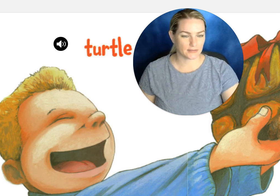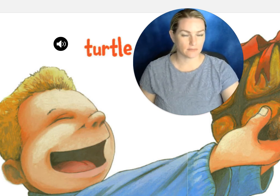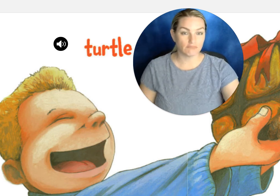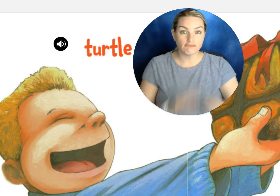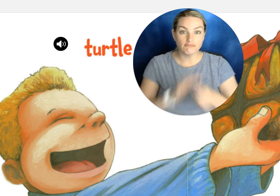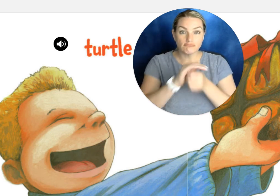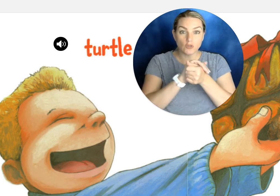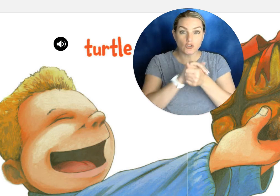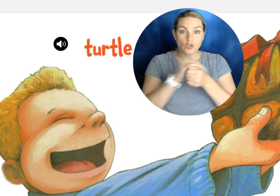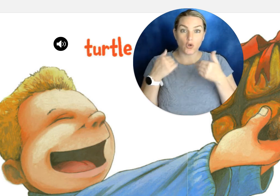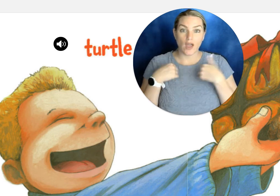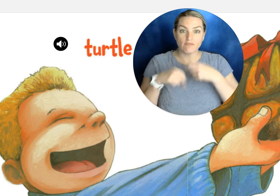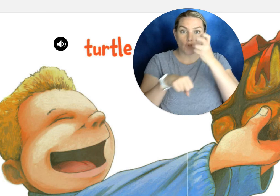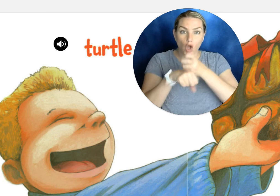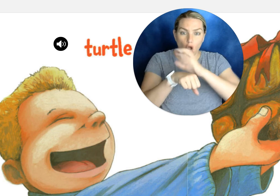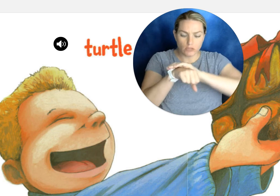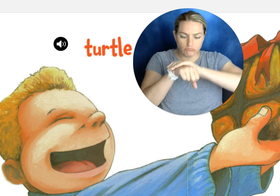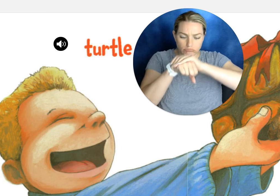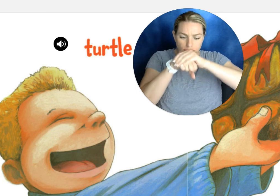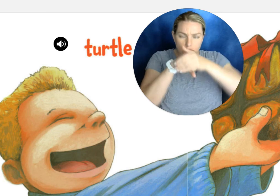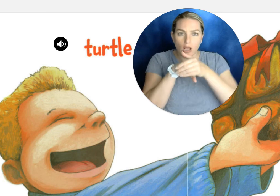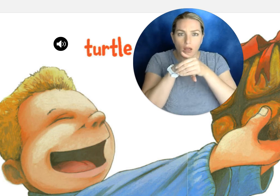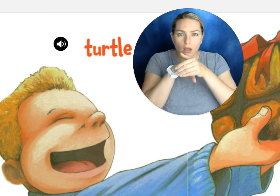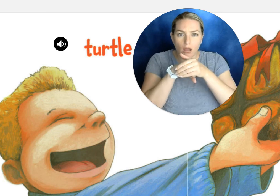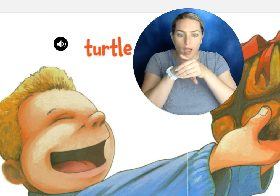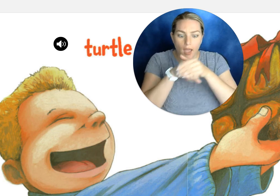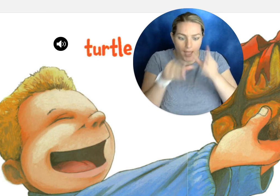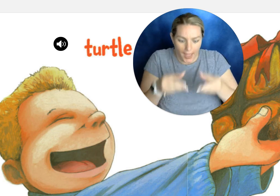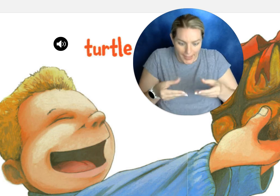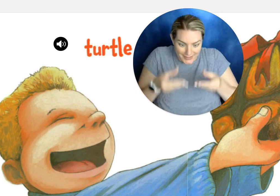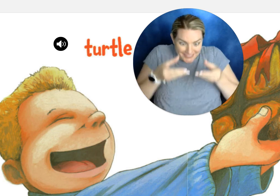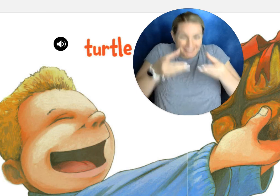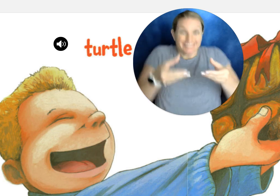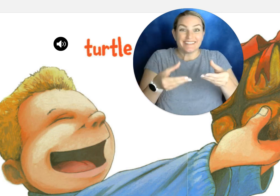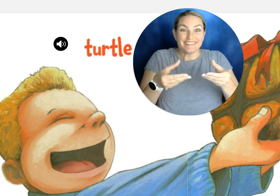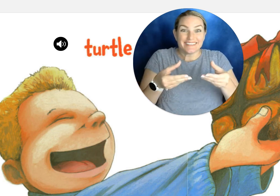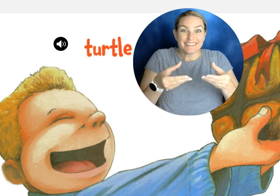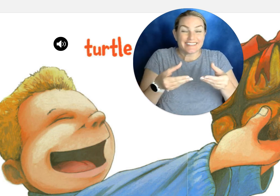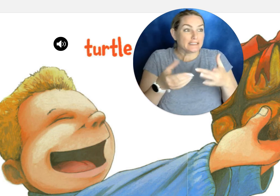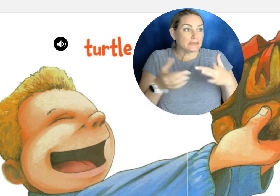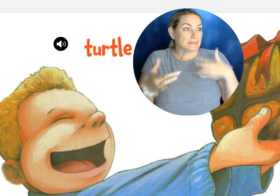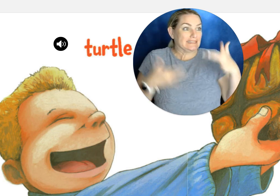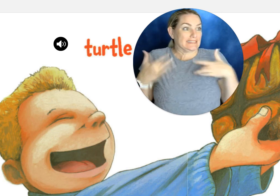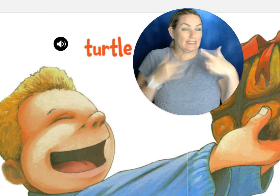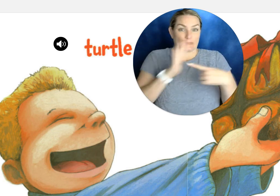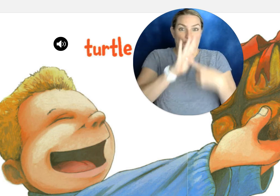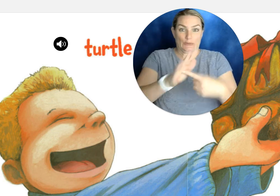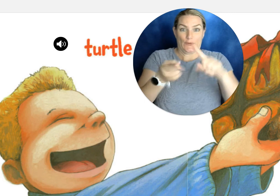With a nice hard shell, Danny couldn't wait for his show and tell.